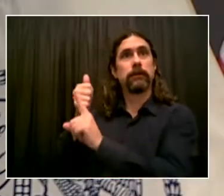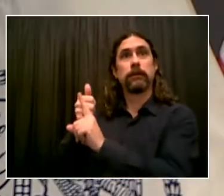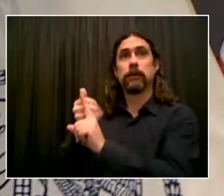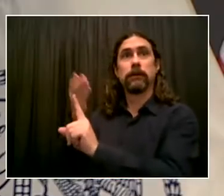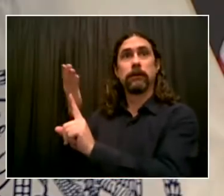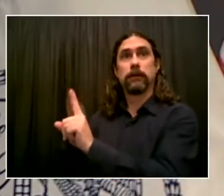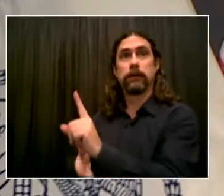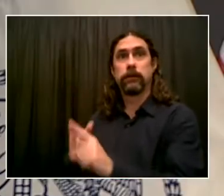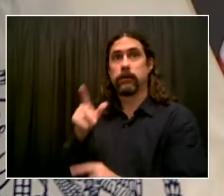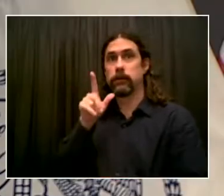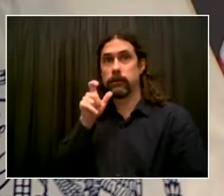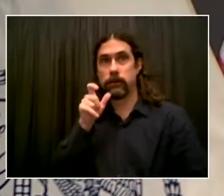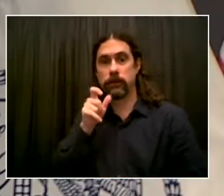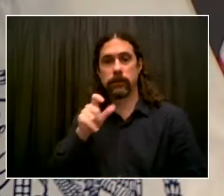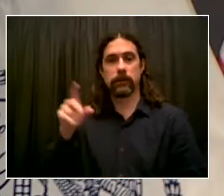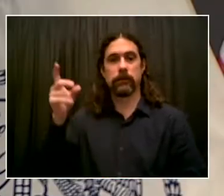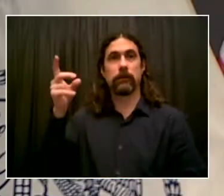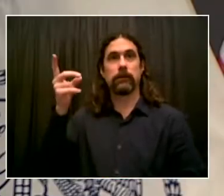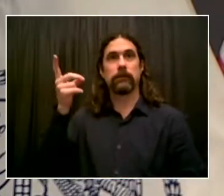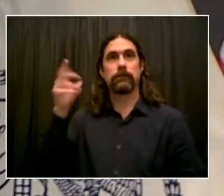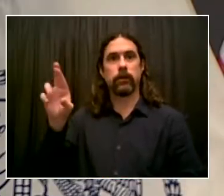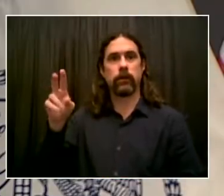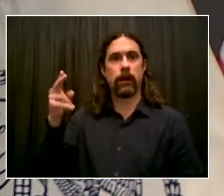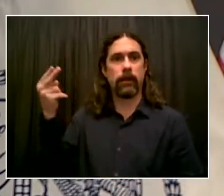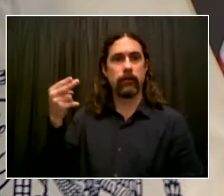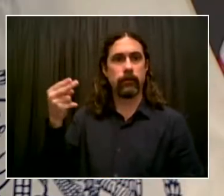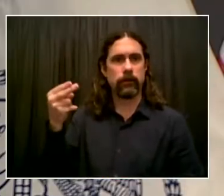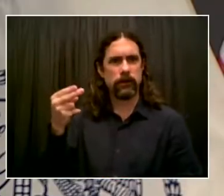Well, I think he's out there.